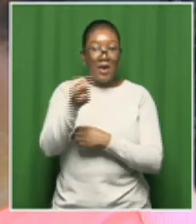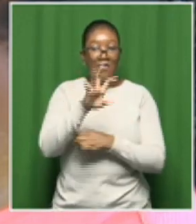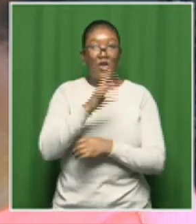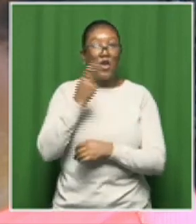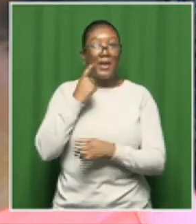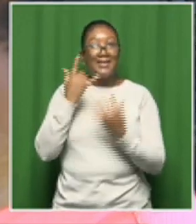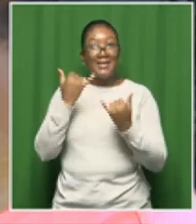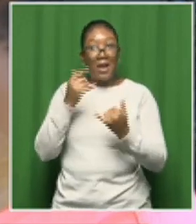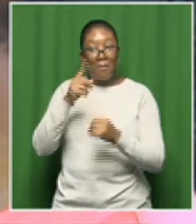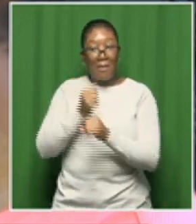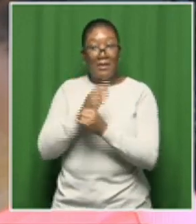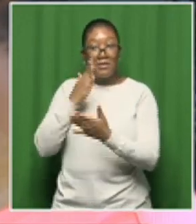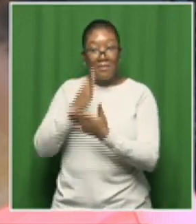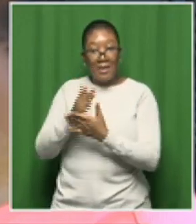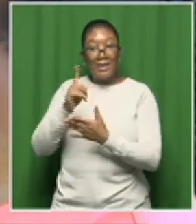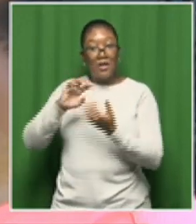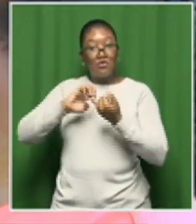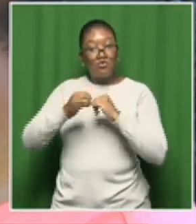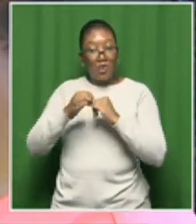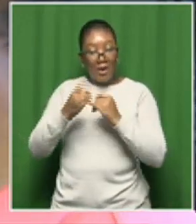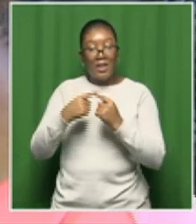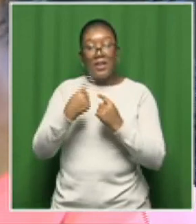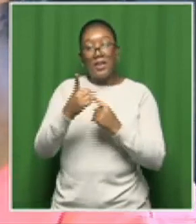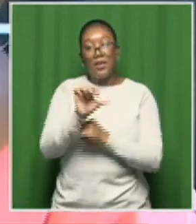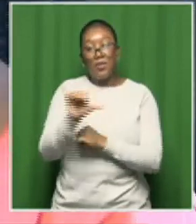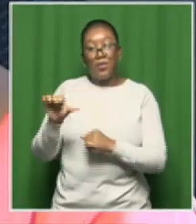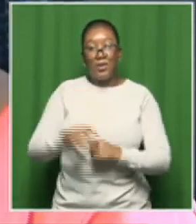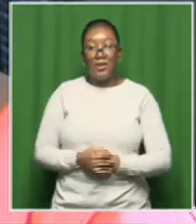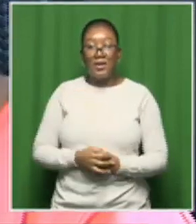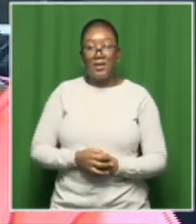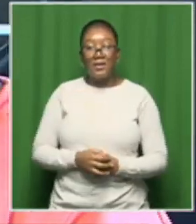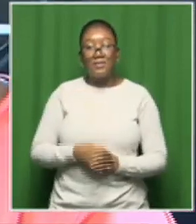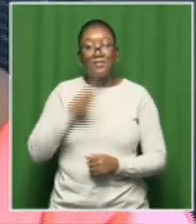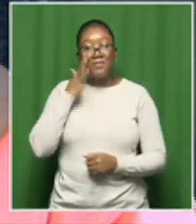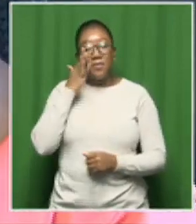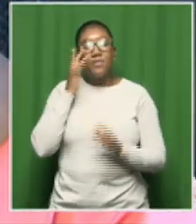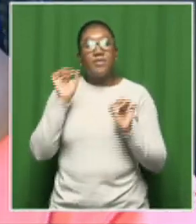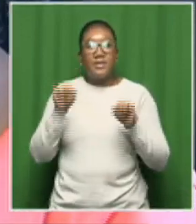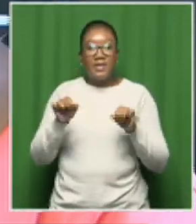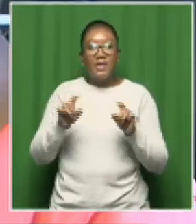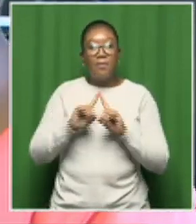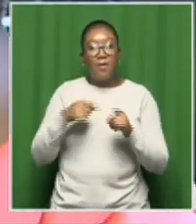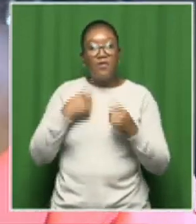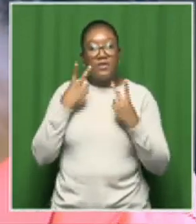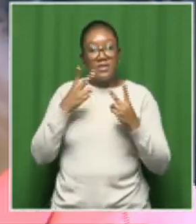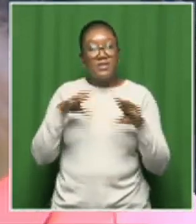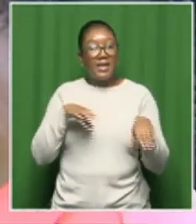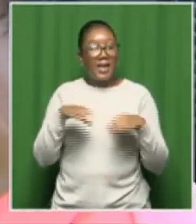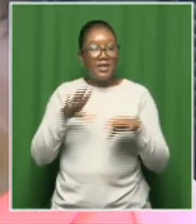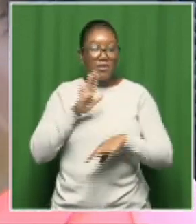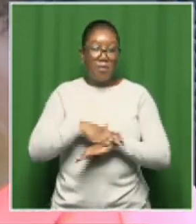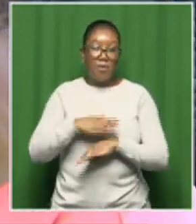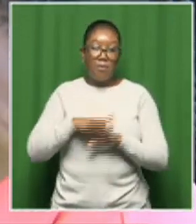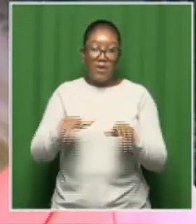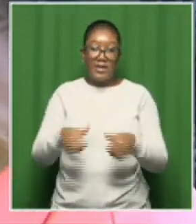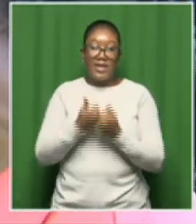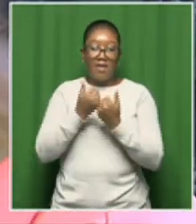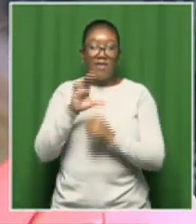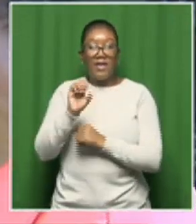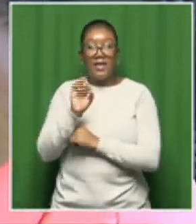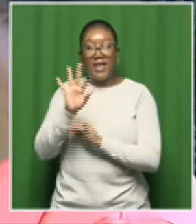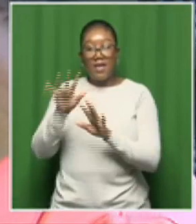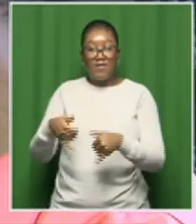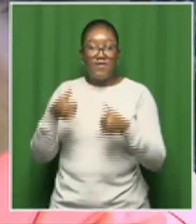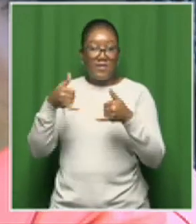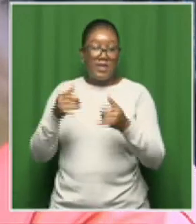road in a week or so's time. In a week or so's time, they will, of course, be in action once again in the CAF Champions League.